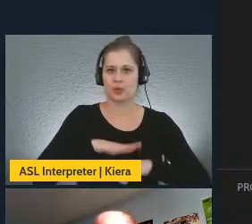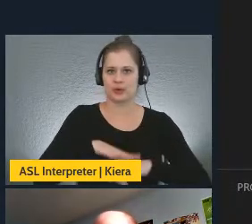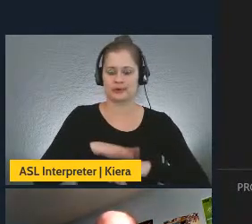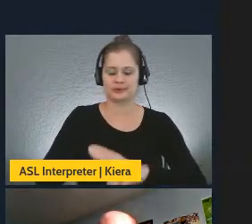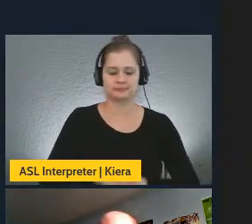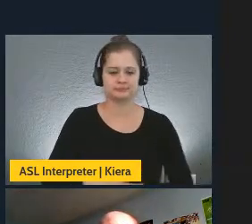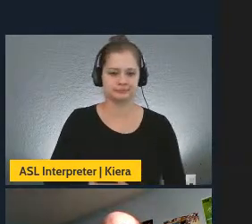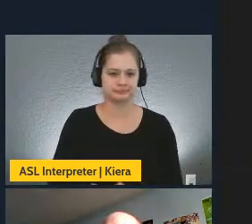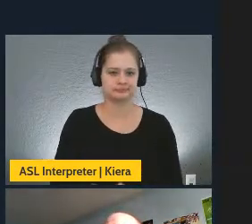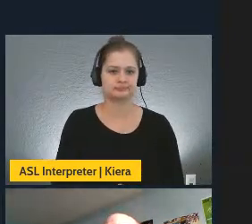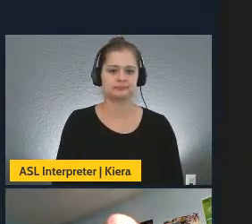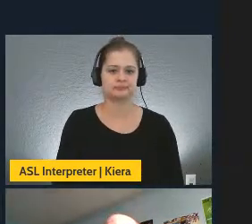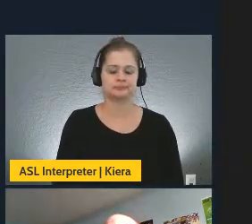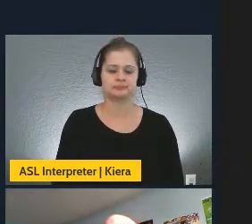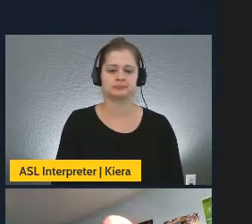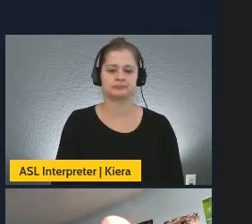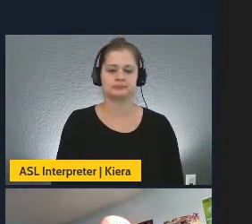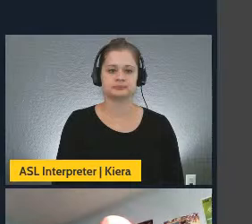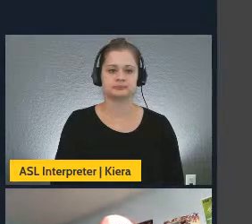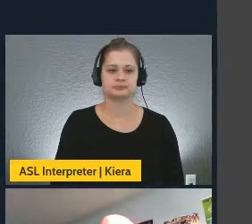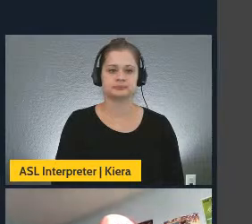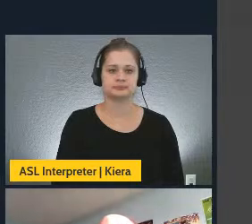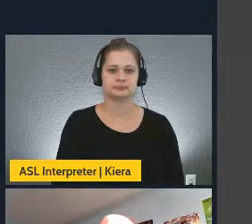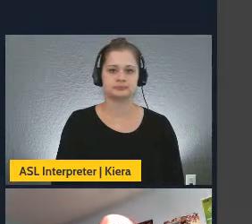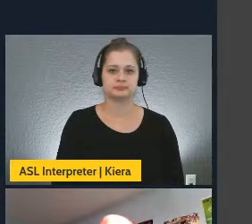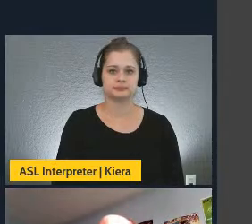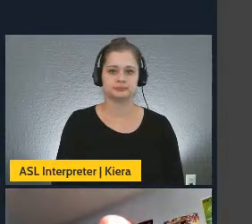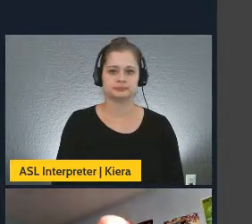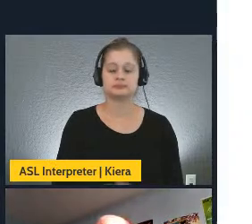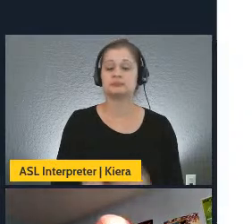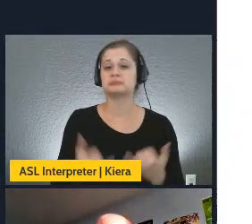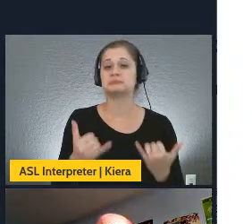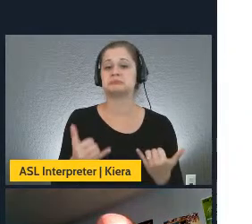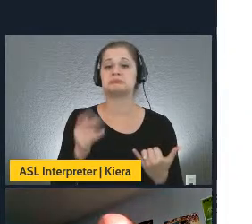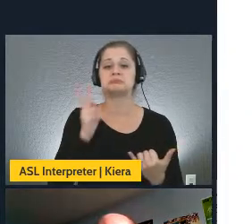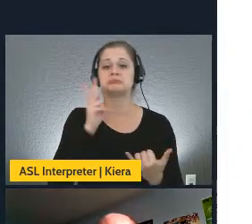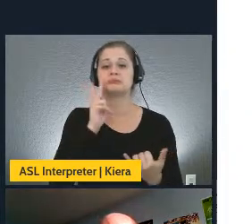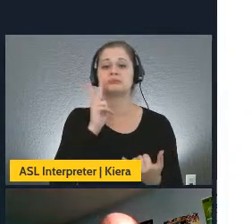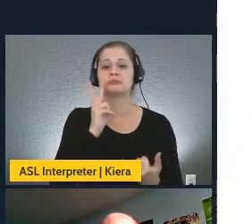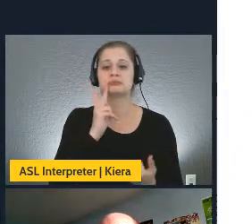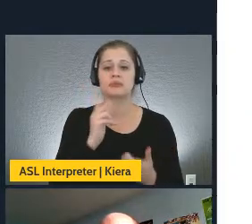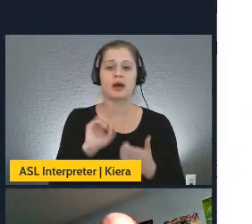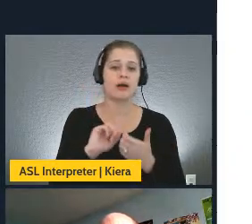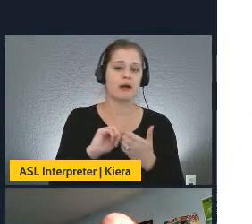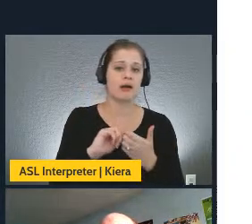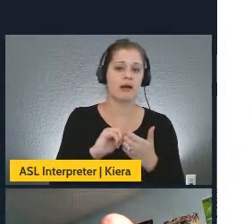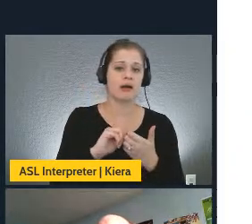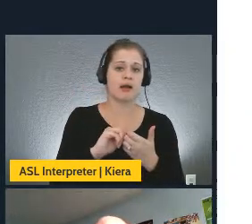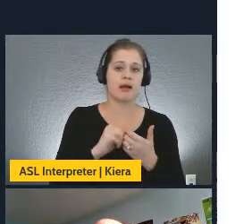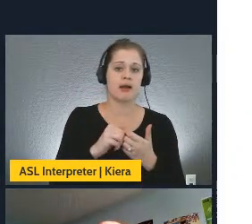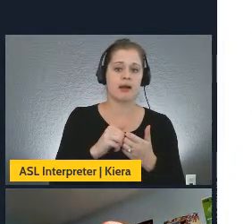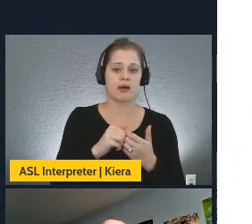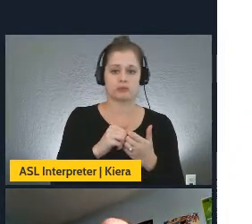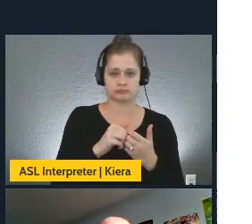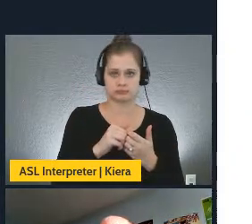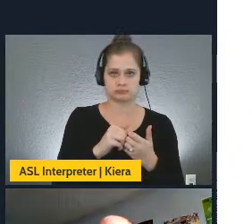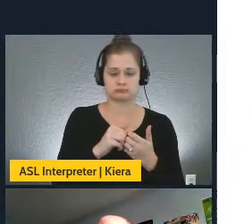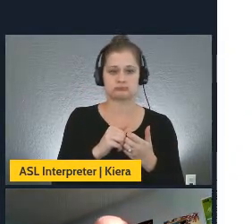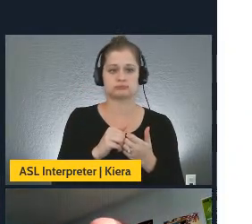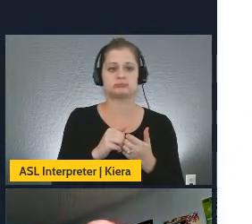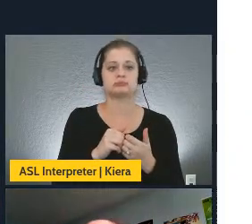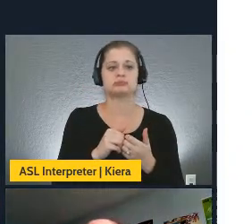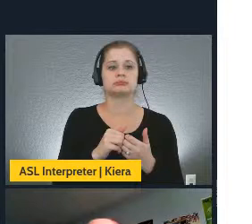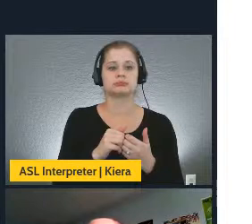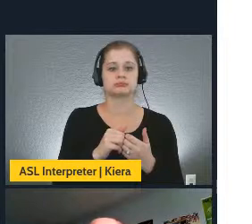deploying, and then we'll have a look at how we're going to actually test